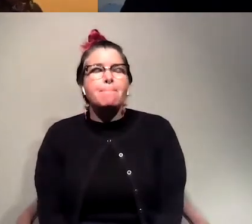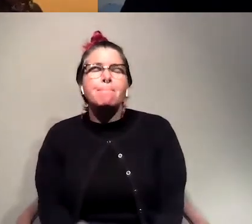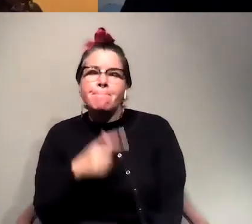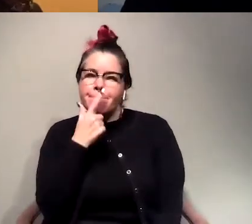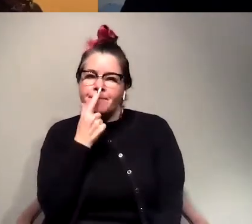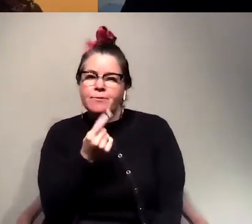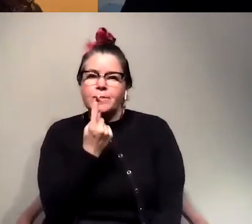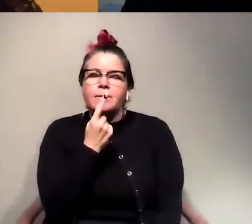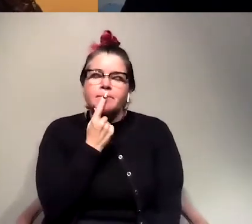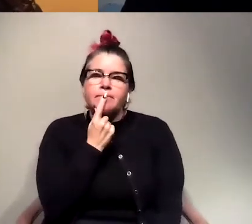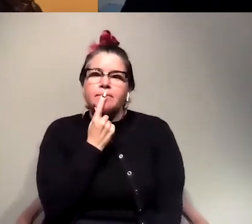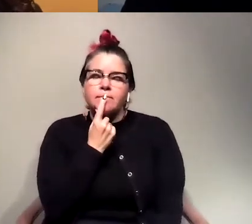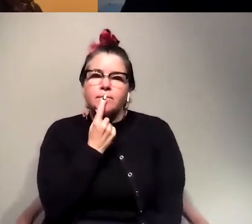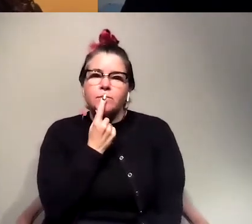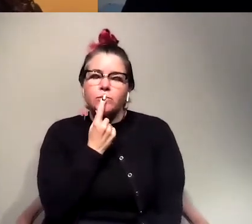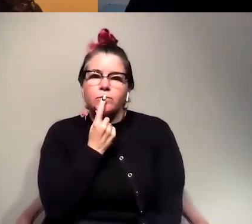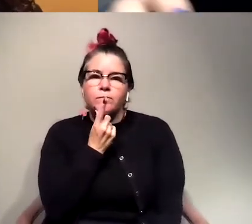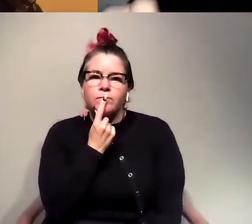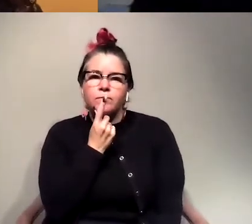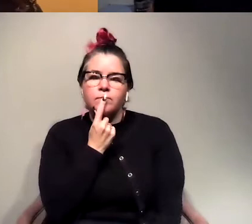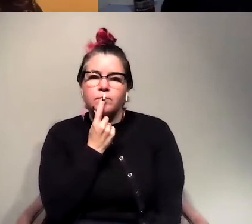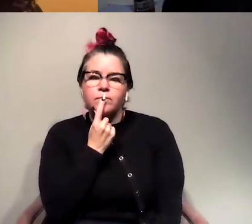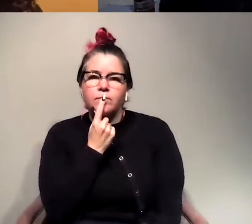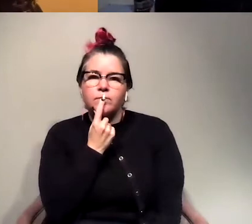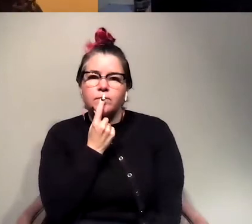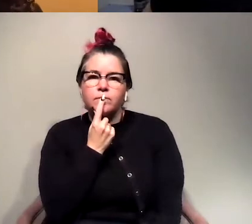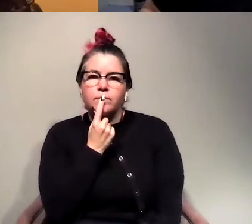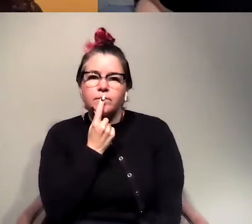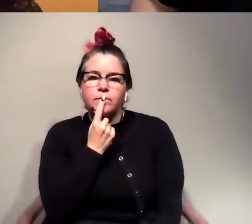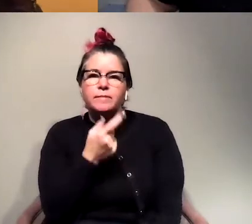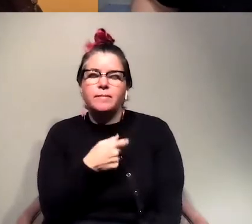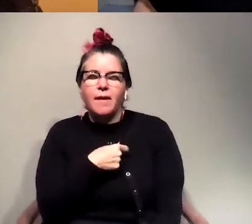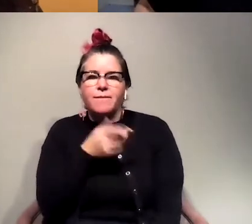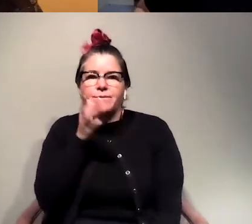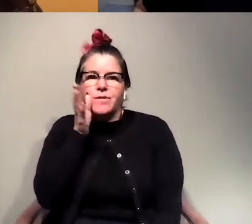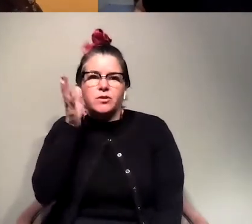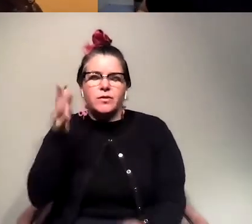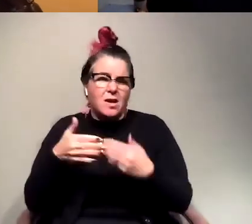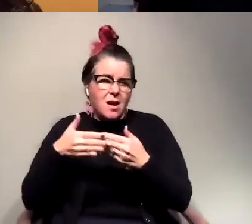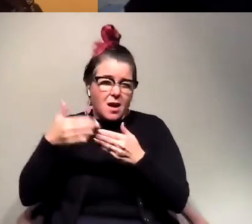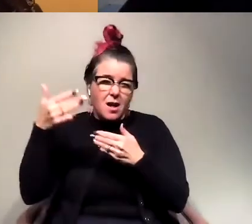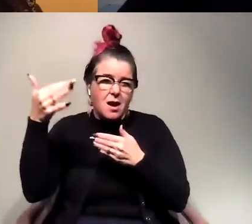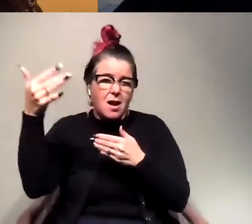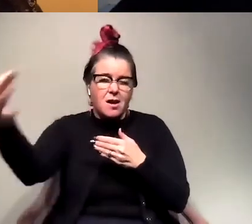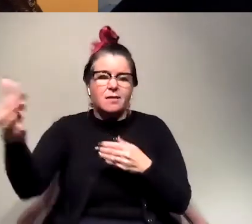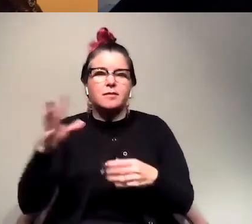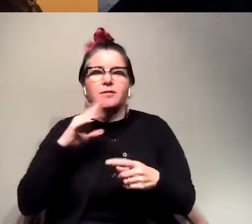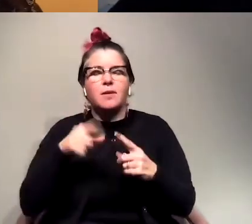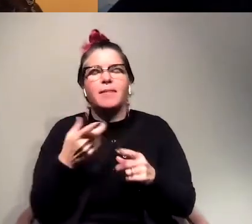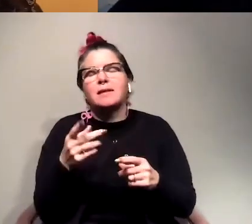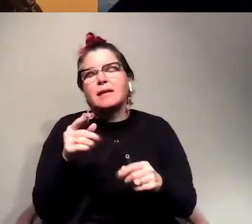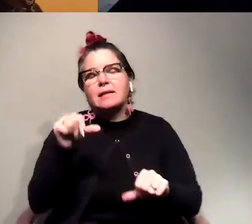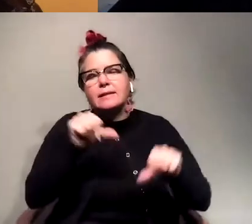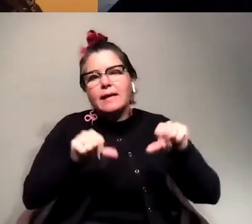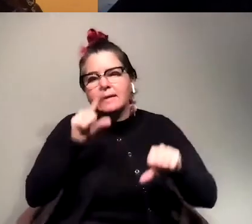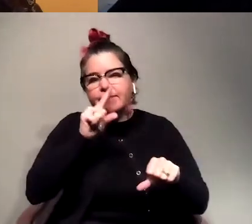one. There's the really far future where we start to talk about the stuff we see in science fiction now,